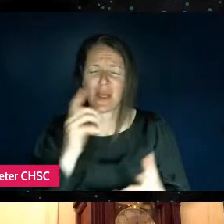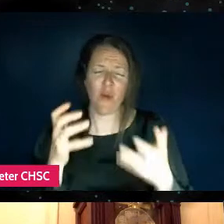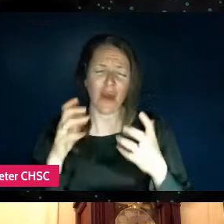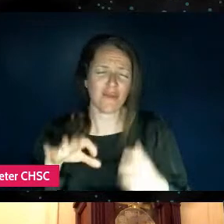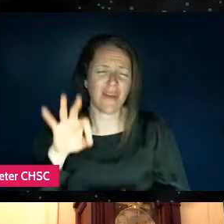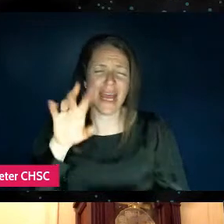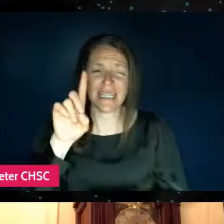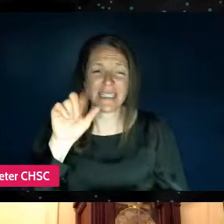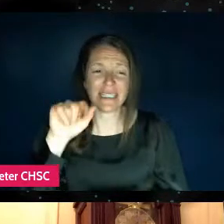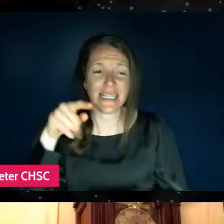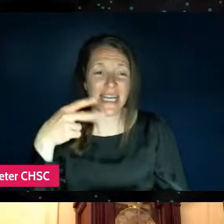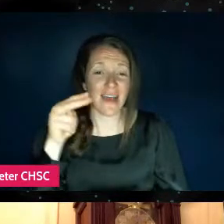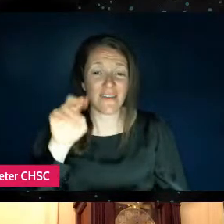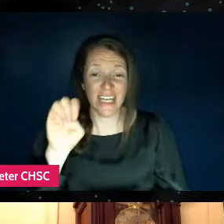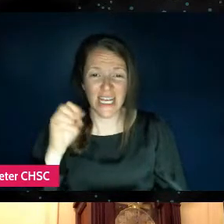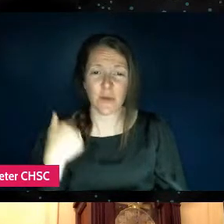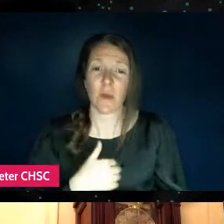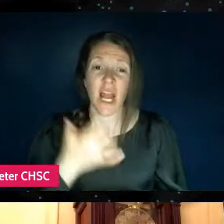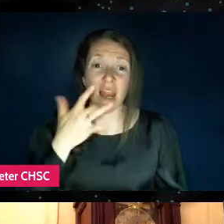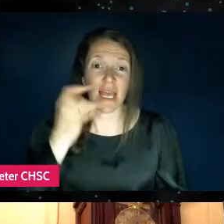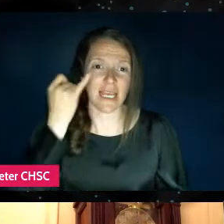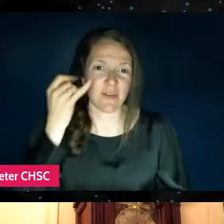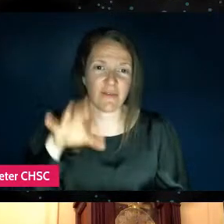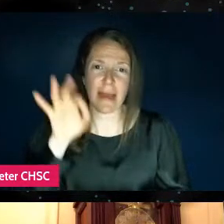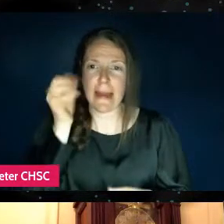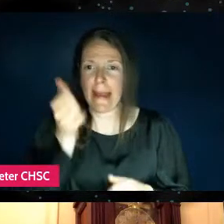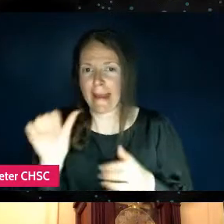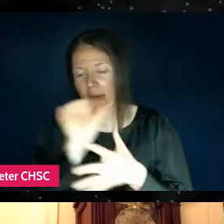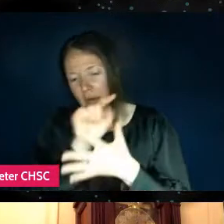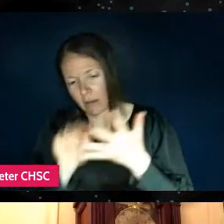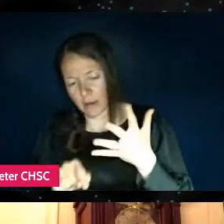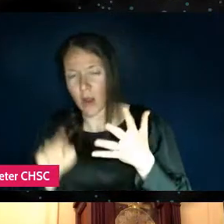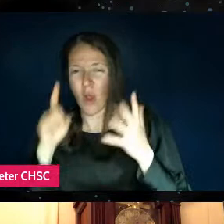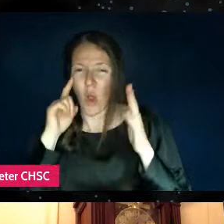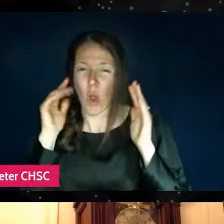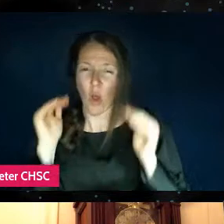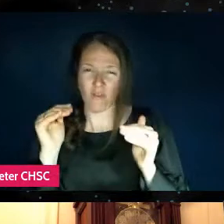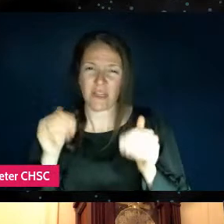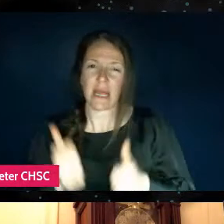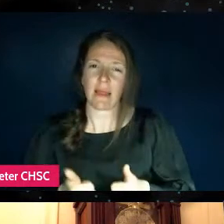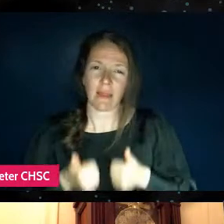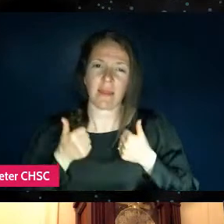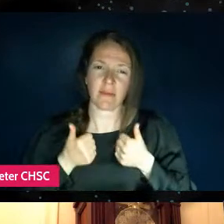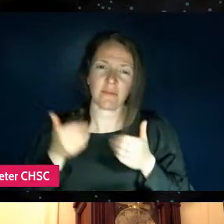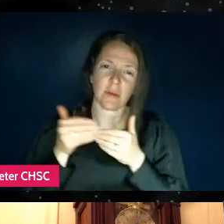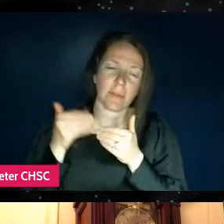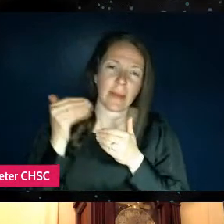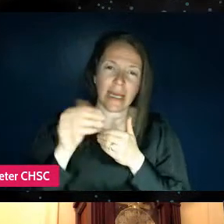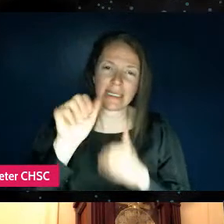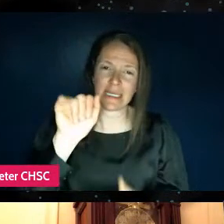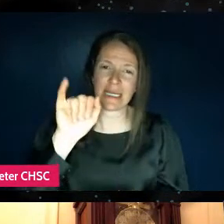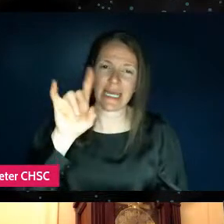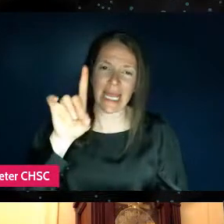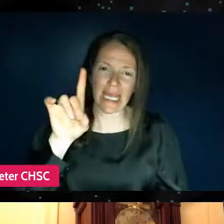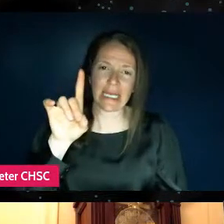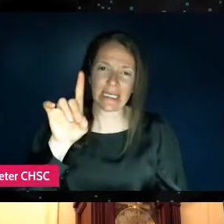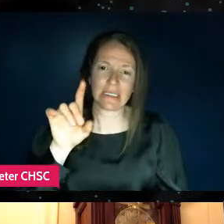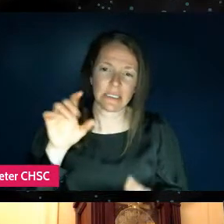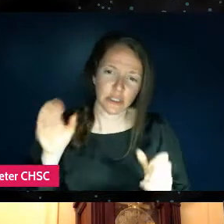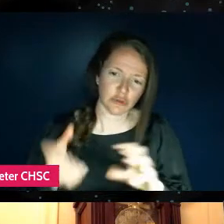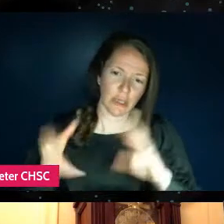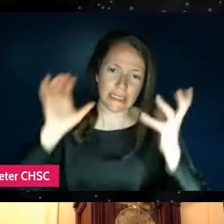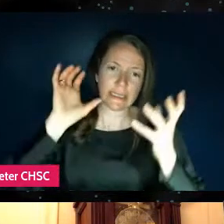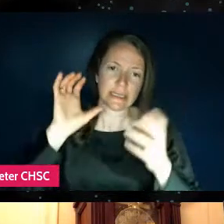know, we thought to ourselves, we'd be lucky if we found any of them, because hopefully they survived the AIDS crisis. Yeah. You know, and